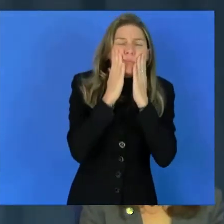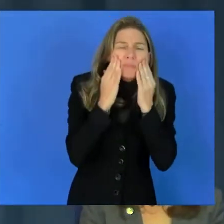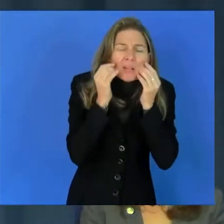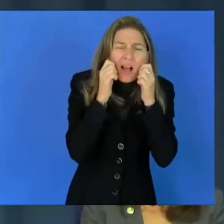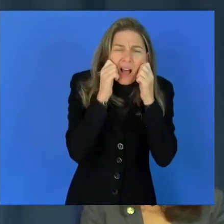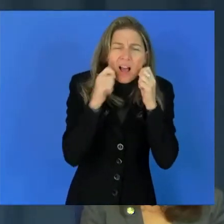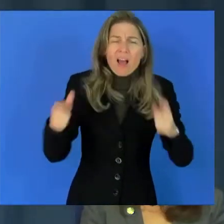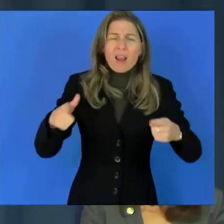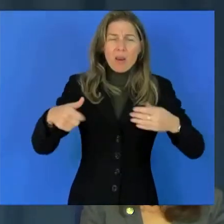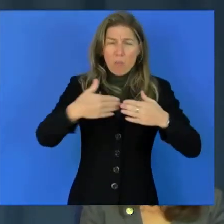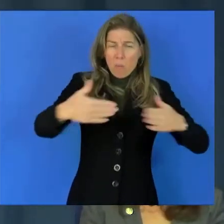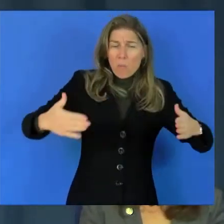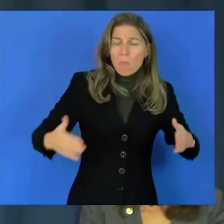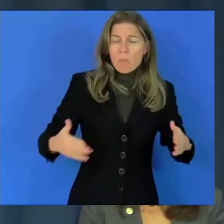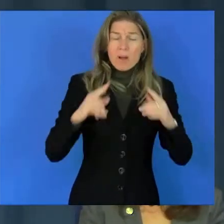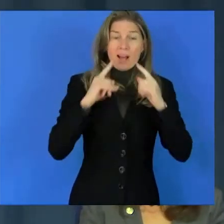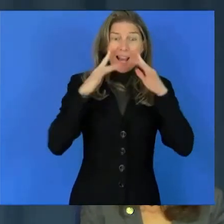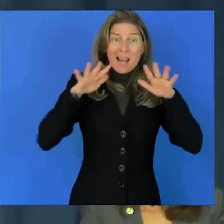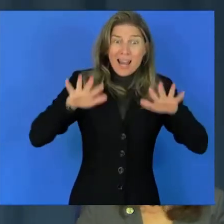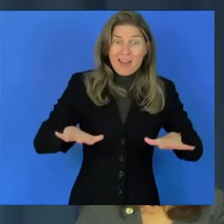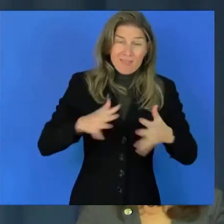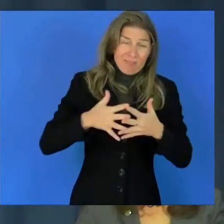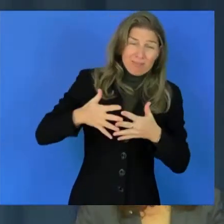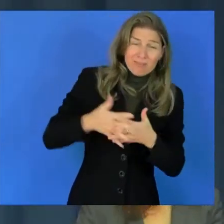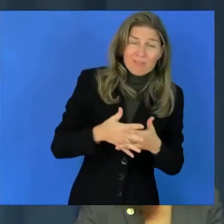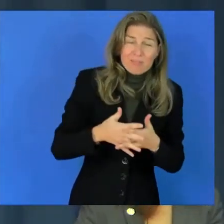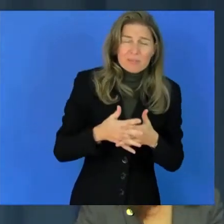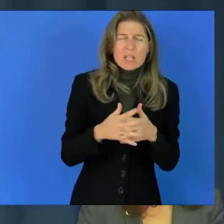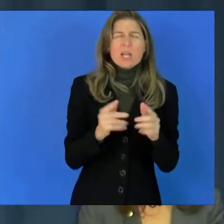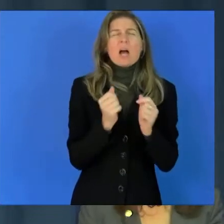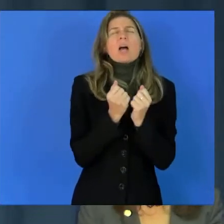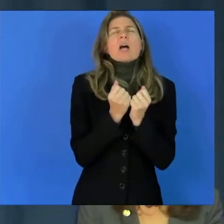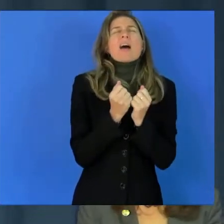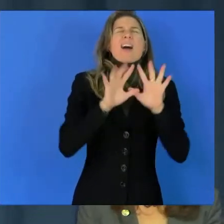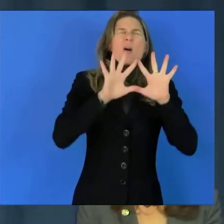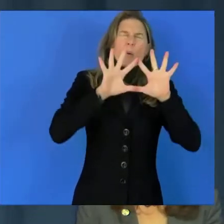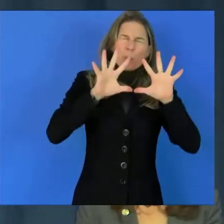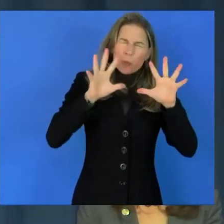every human on this planet can connect.